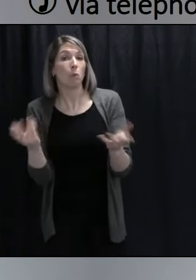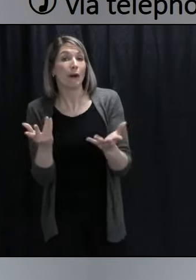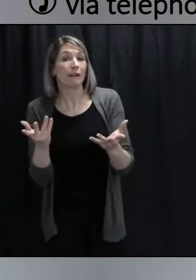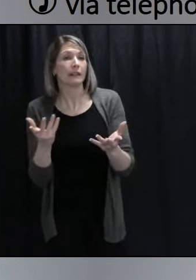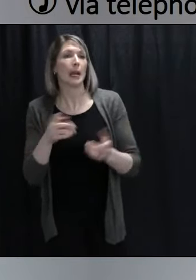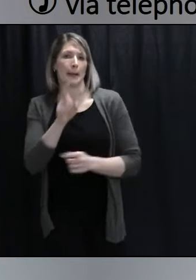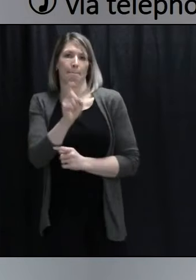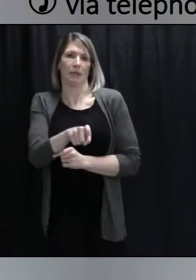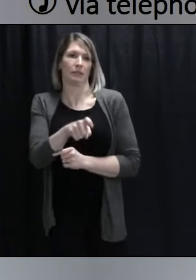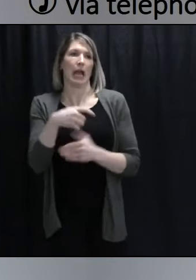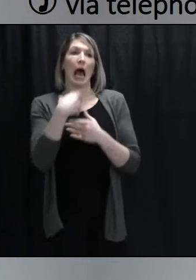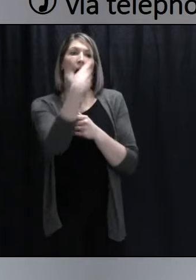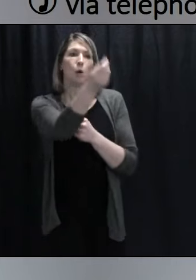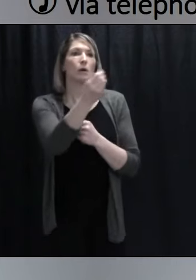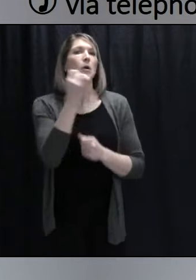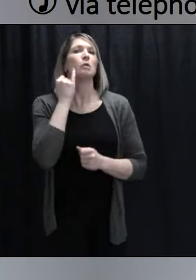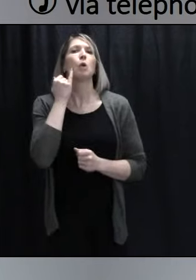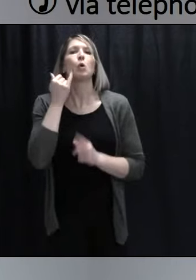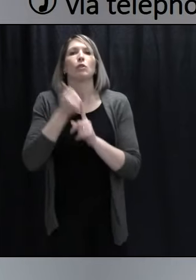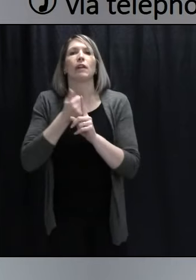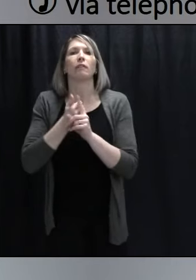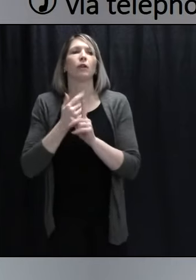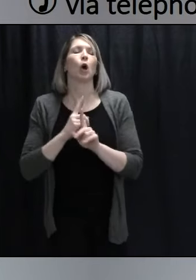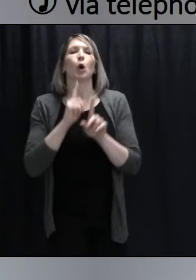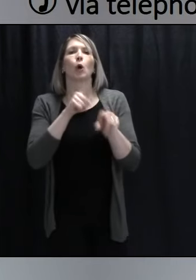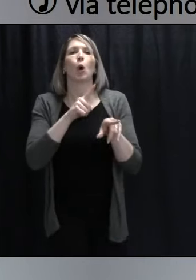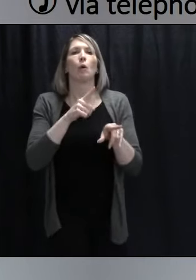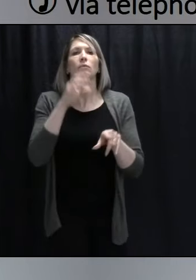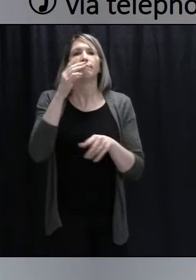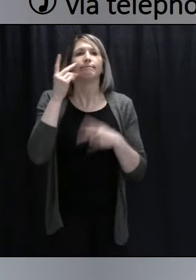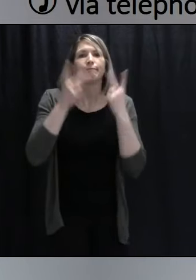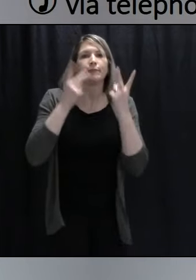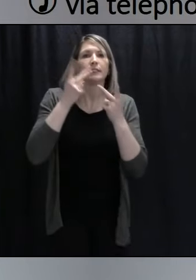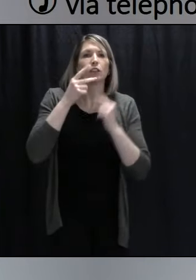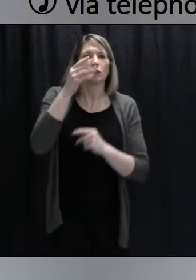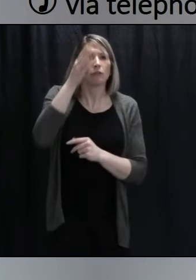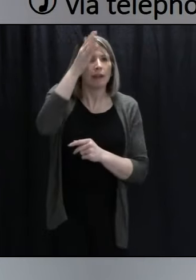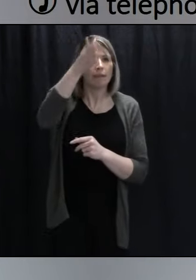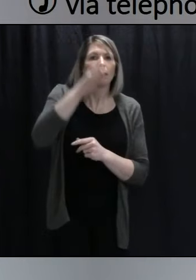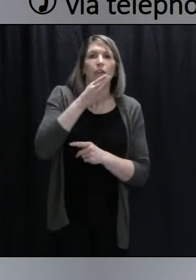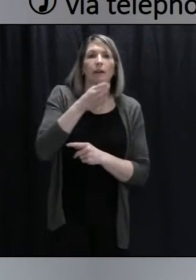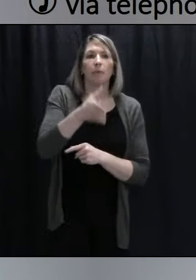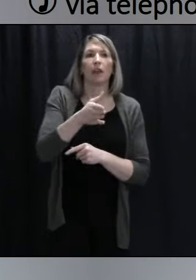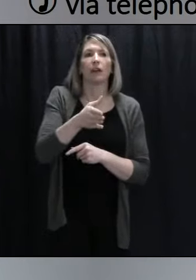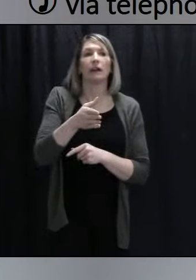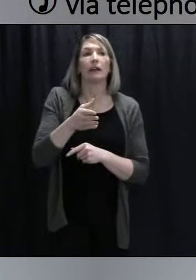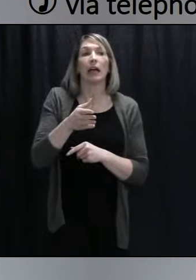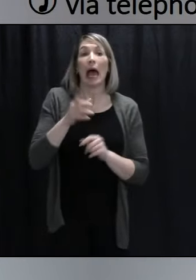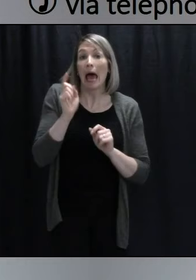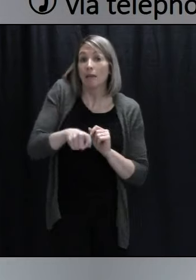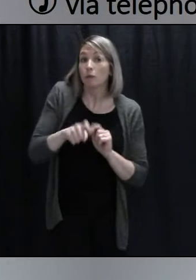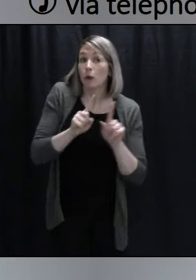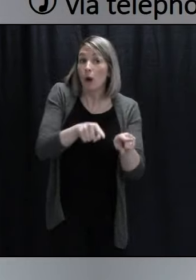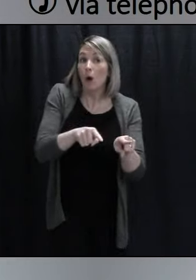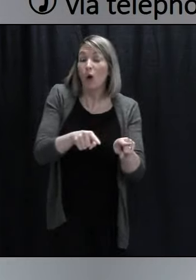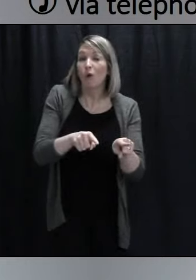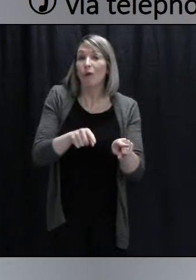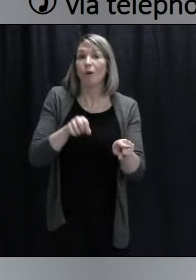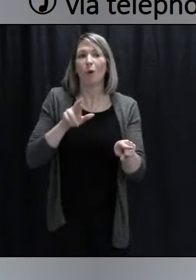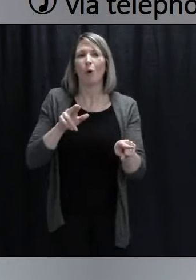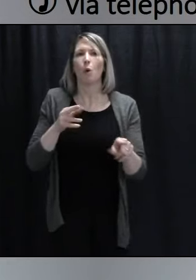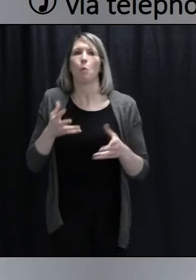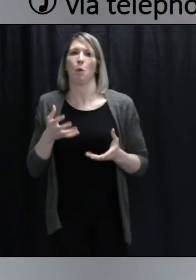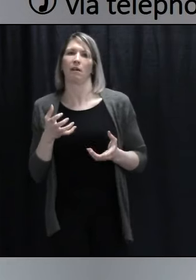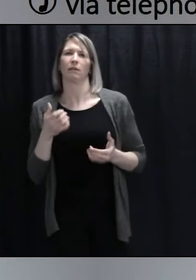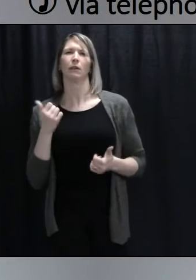to visit Granny, is it essential that you do that now? And could you do it some other way in terms